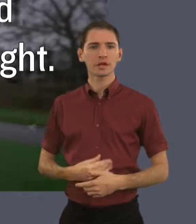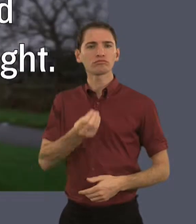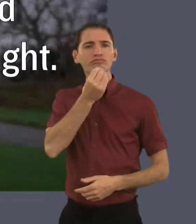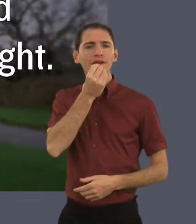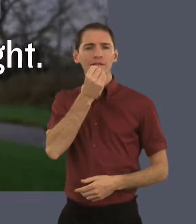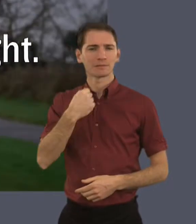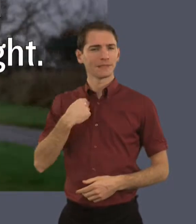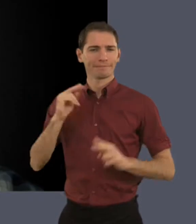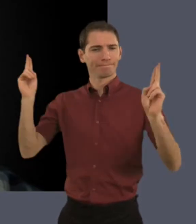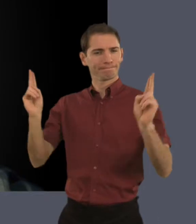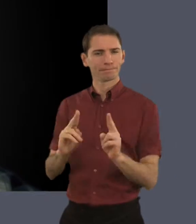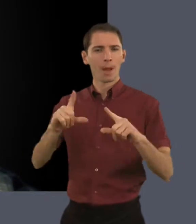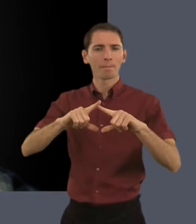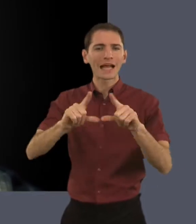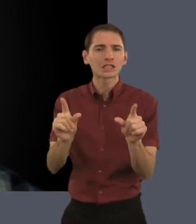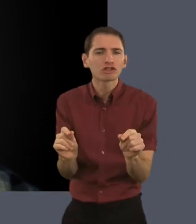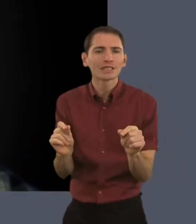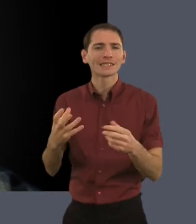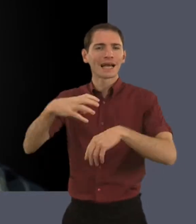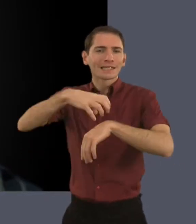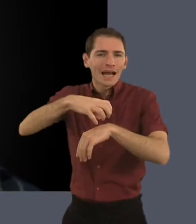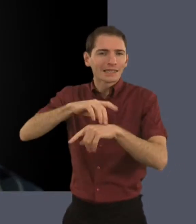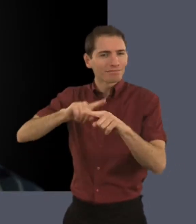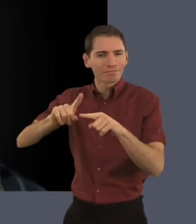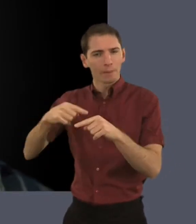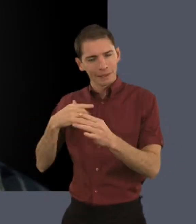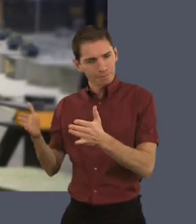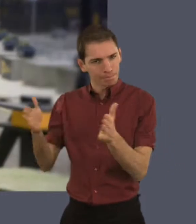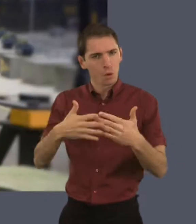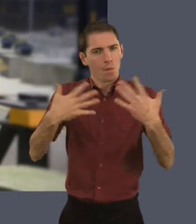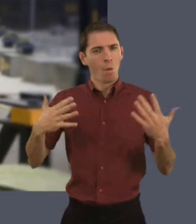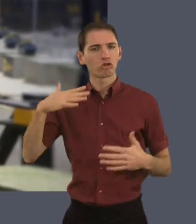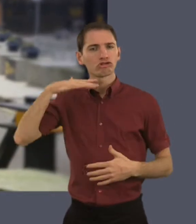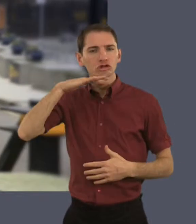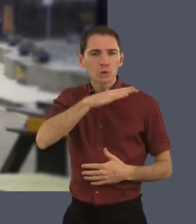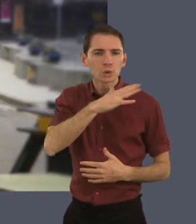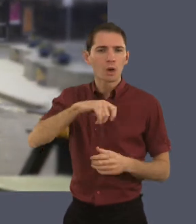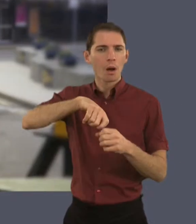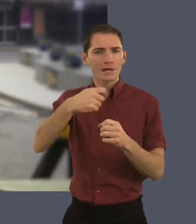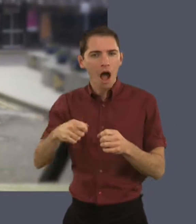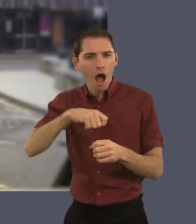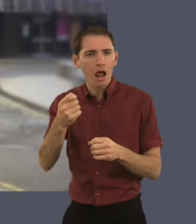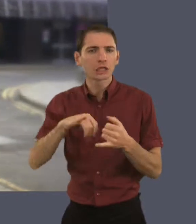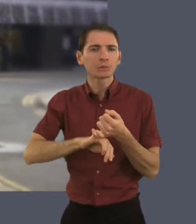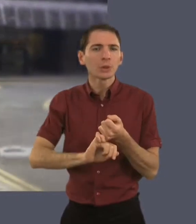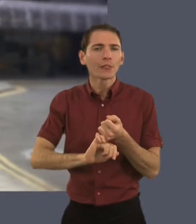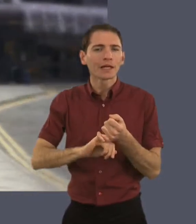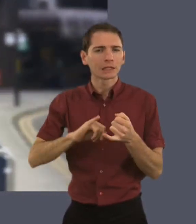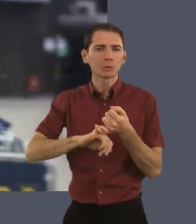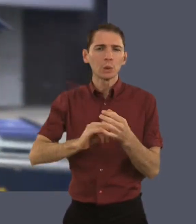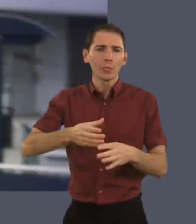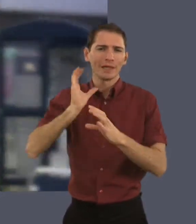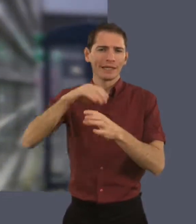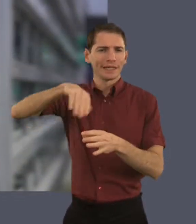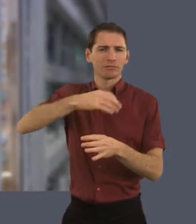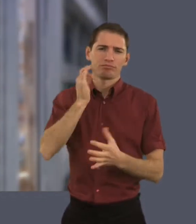For breakfast, I don't eat as much pastries or cakes and stuff like that. And I eat a lot more fresh fruit, bananas,